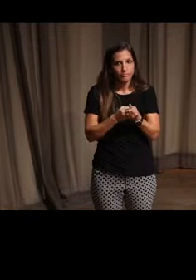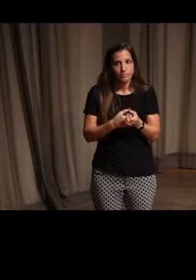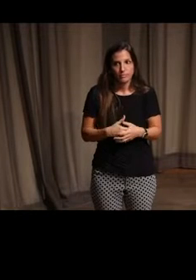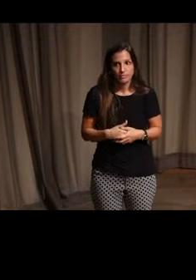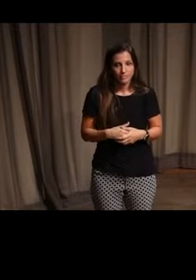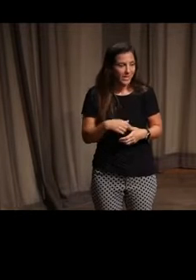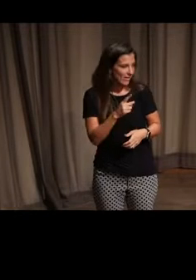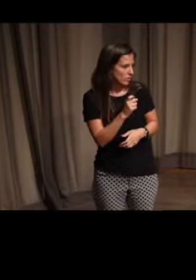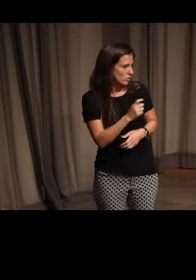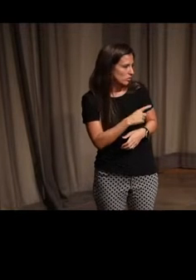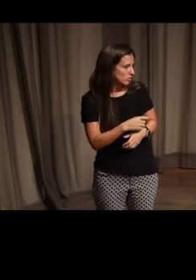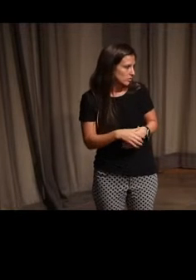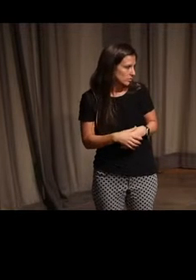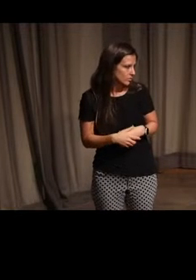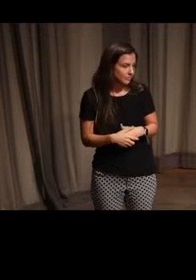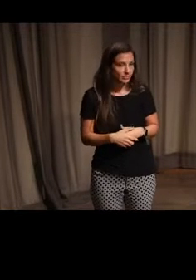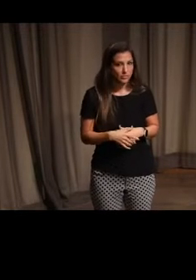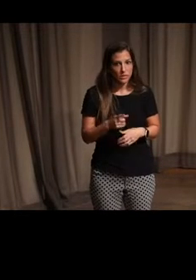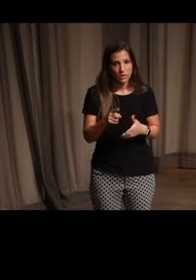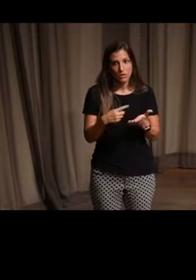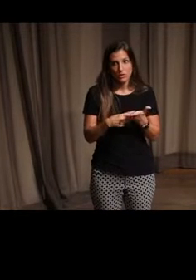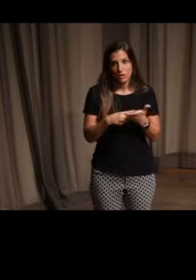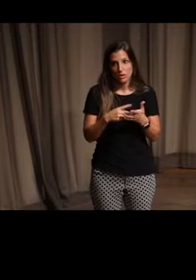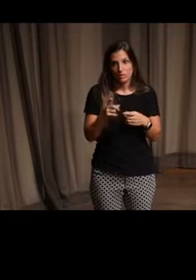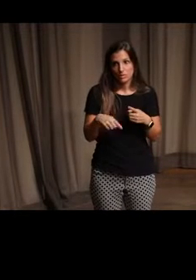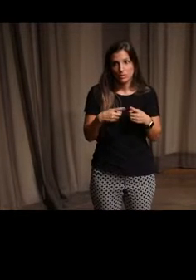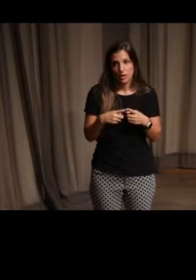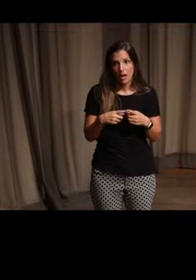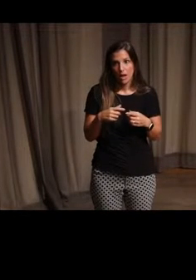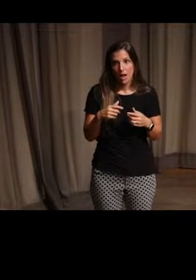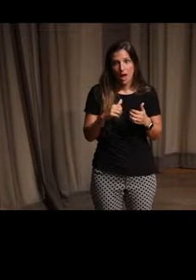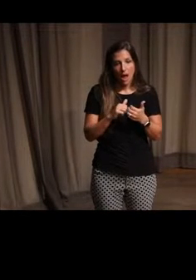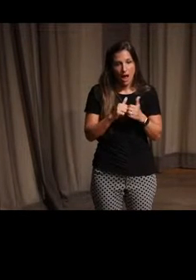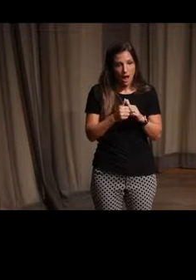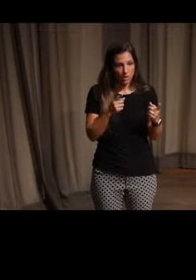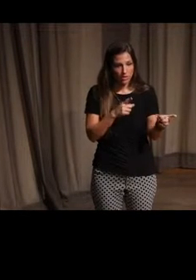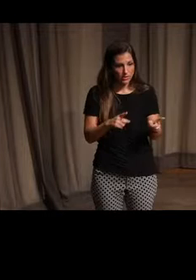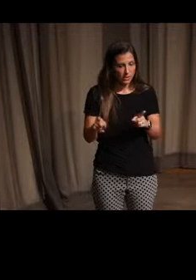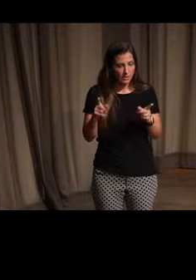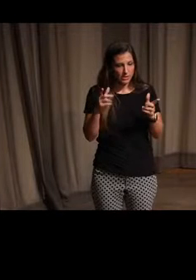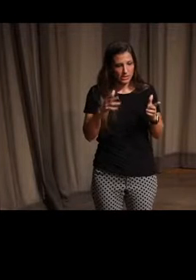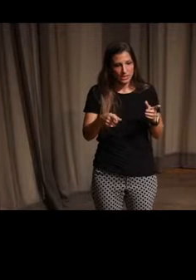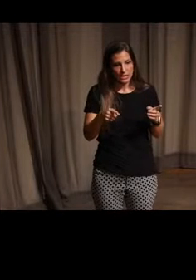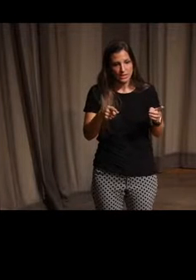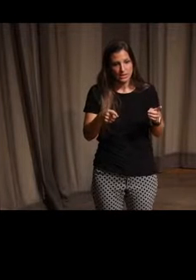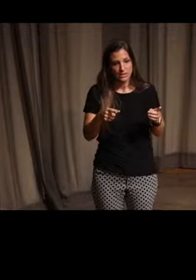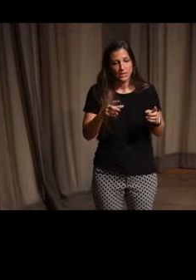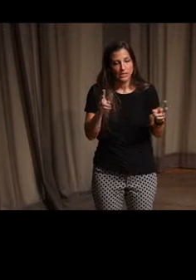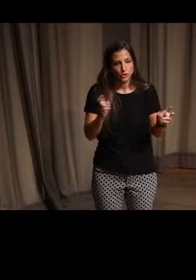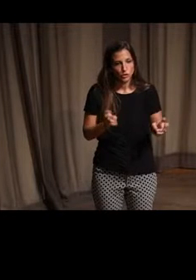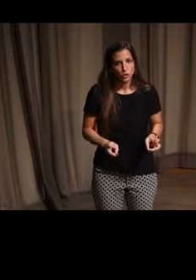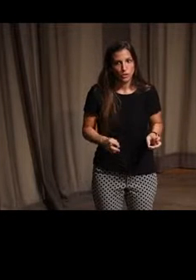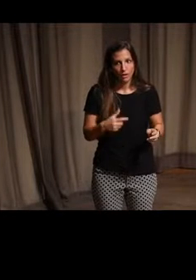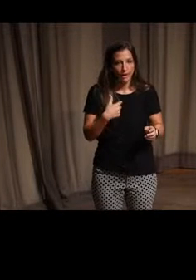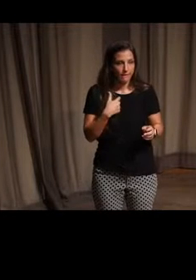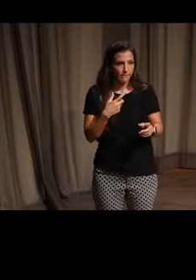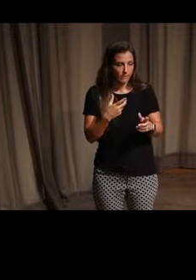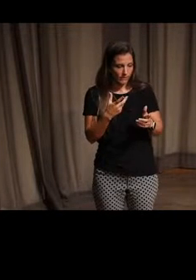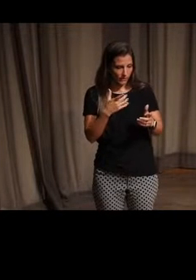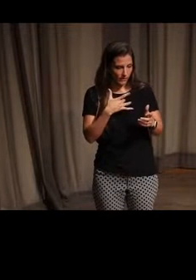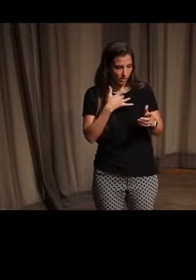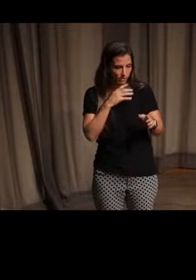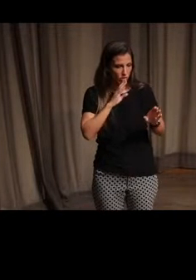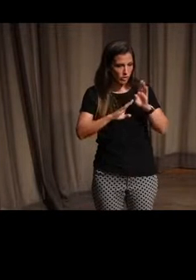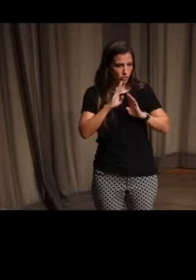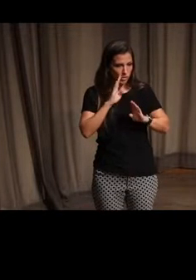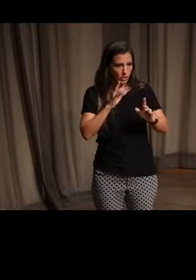I have a question. You talked about a bit about like how polarizing this issue is as a whole, and I find myself, you know, very